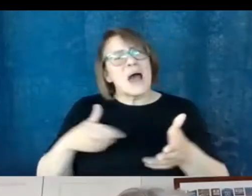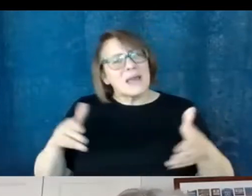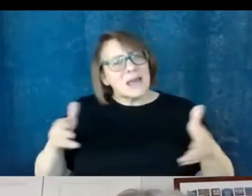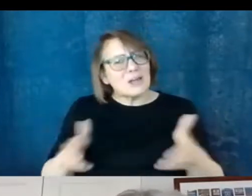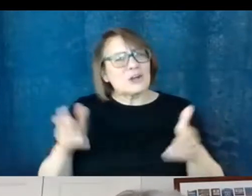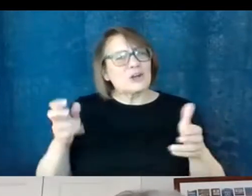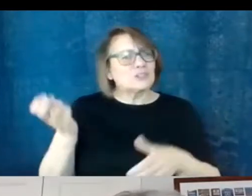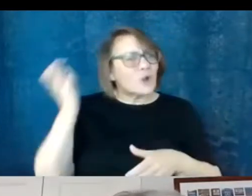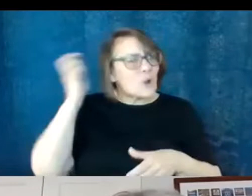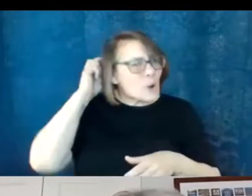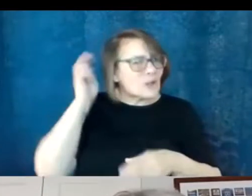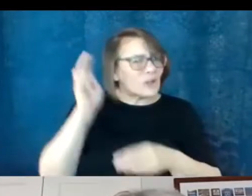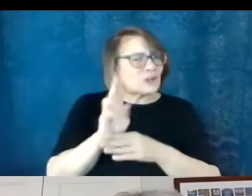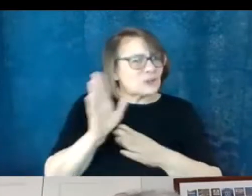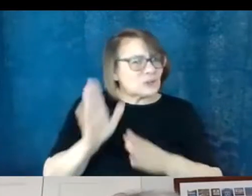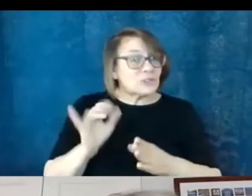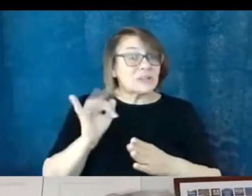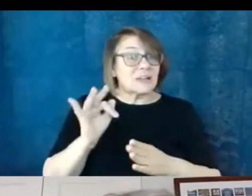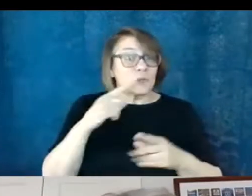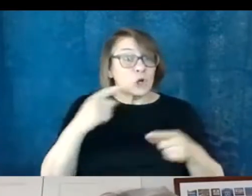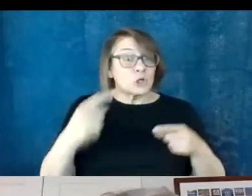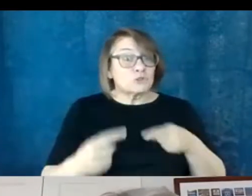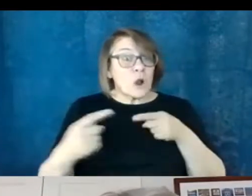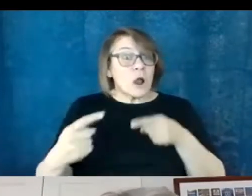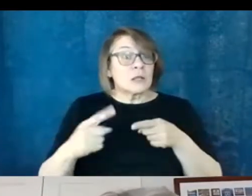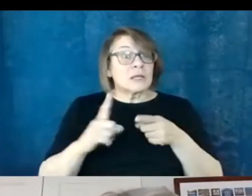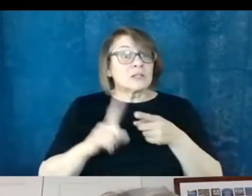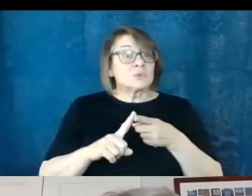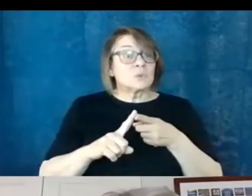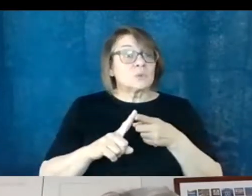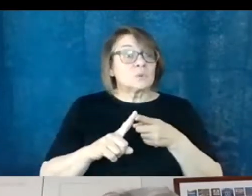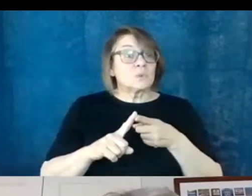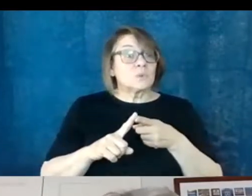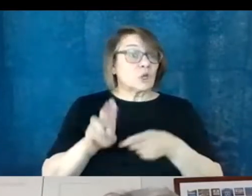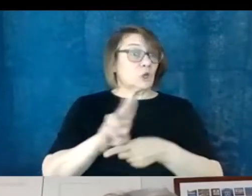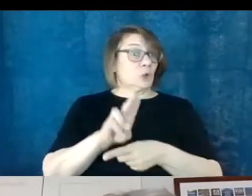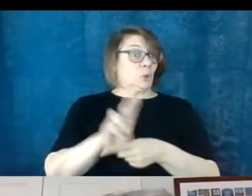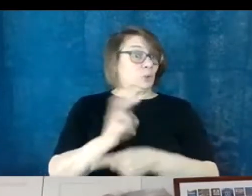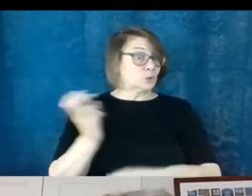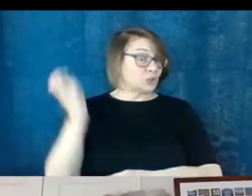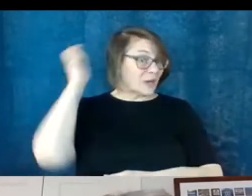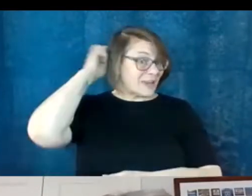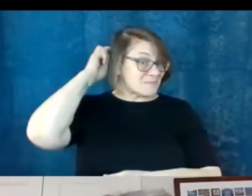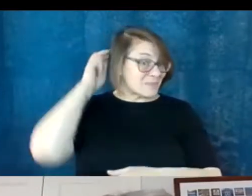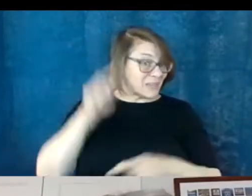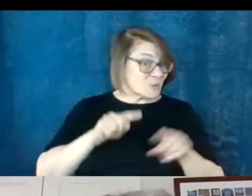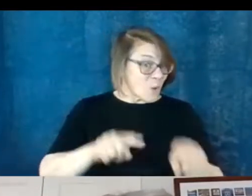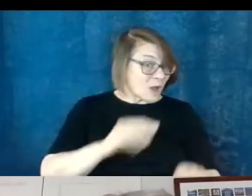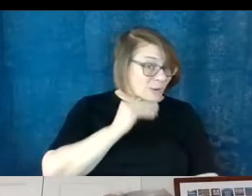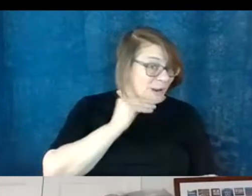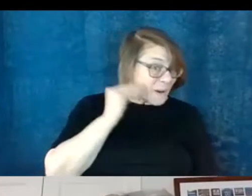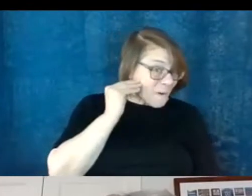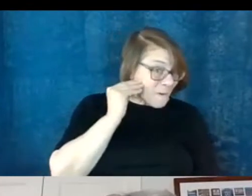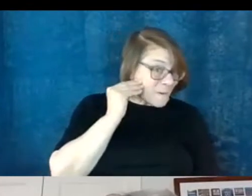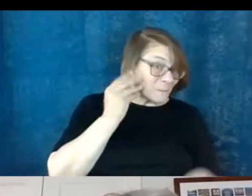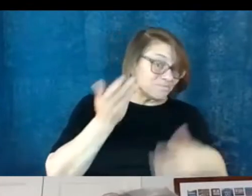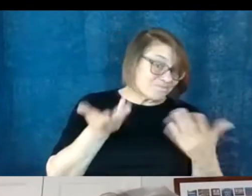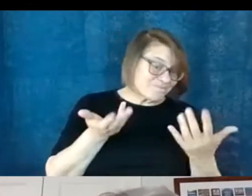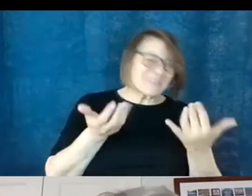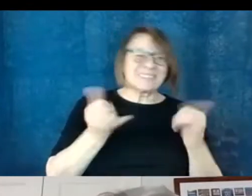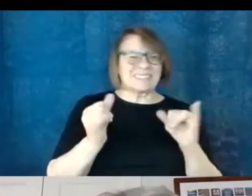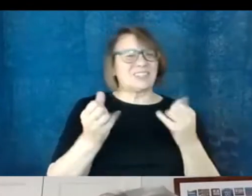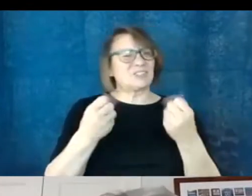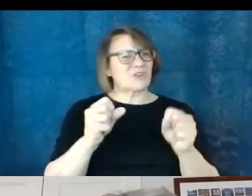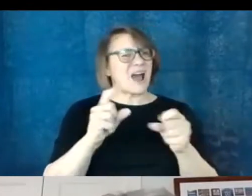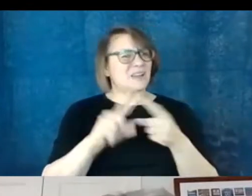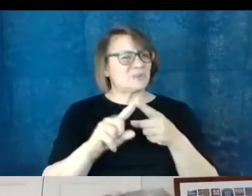cochlear implant users, if you're struggling to use your implants while you're at home, to still try to get